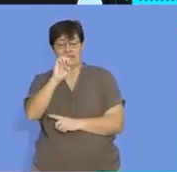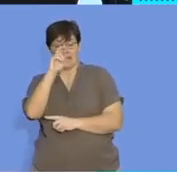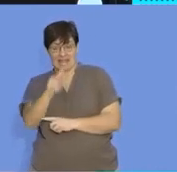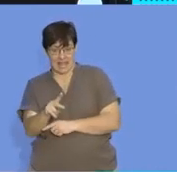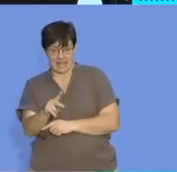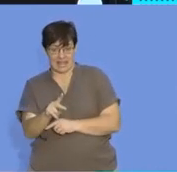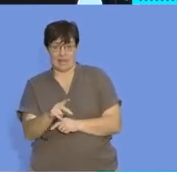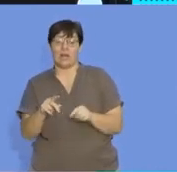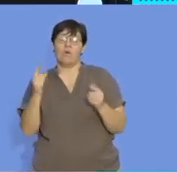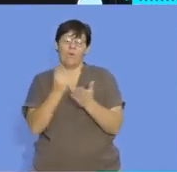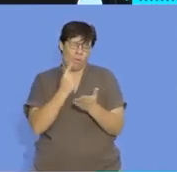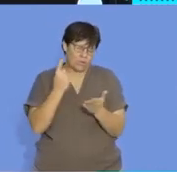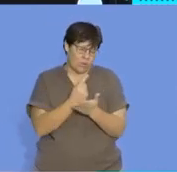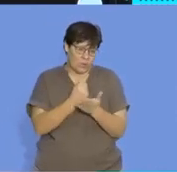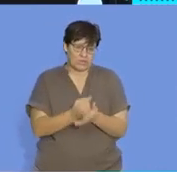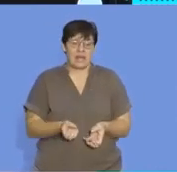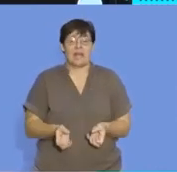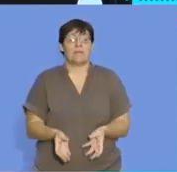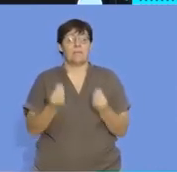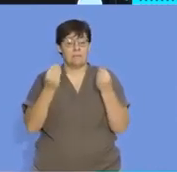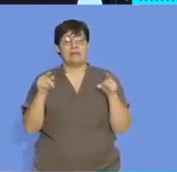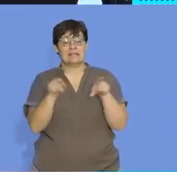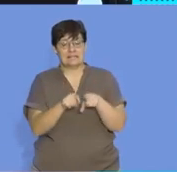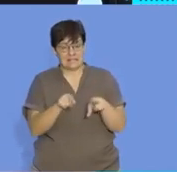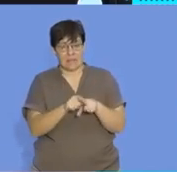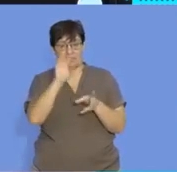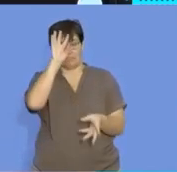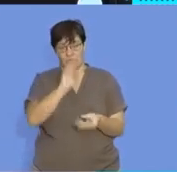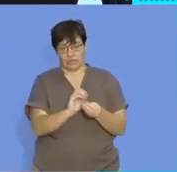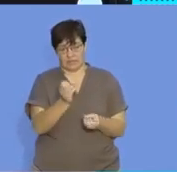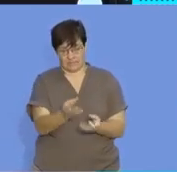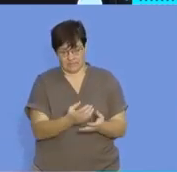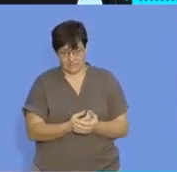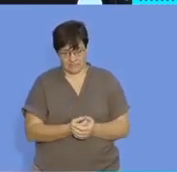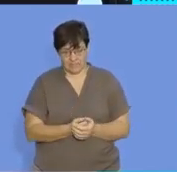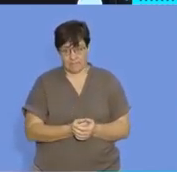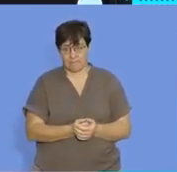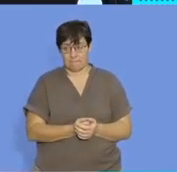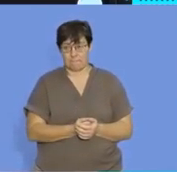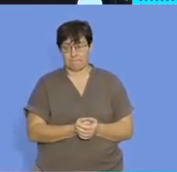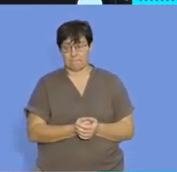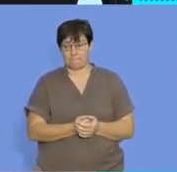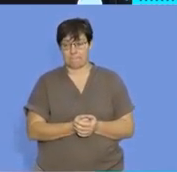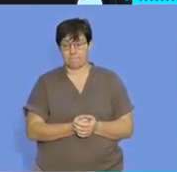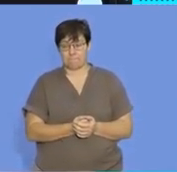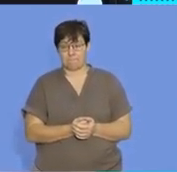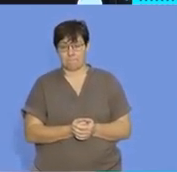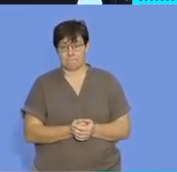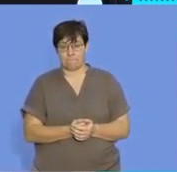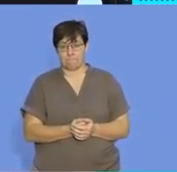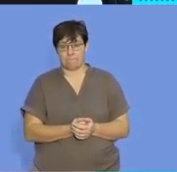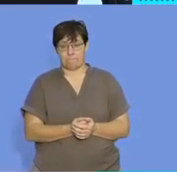energy always gives you the same total, okay? So,